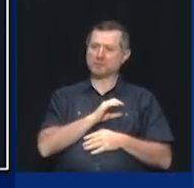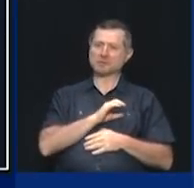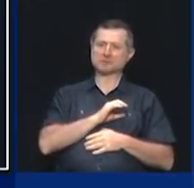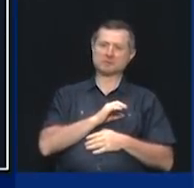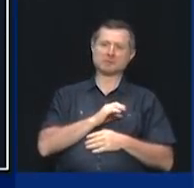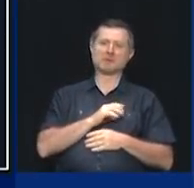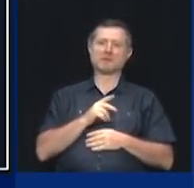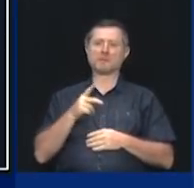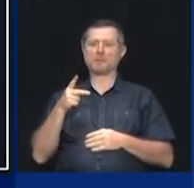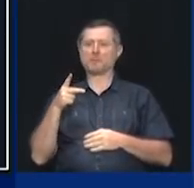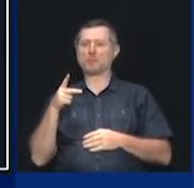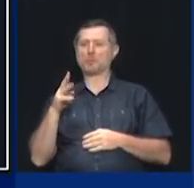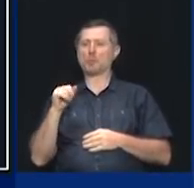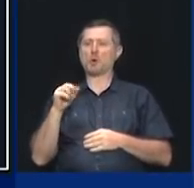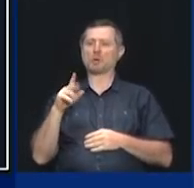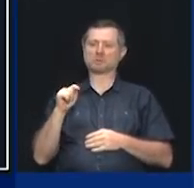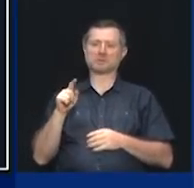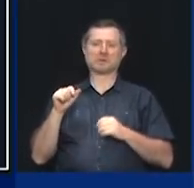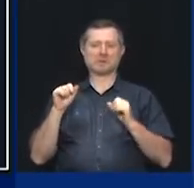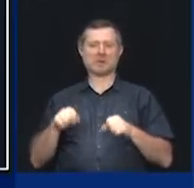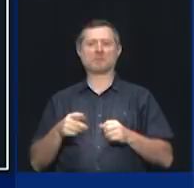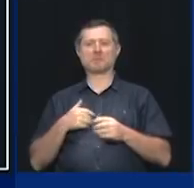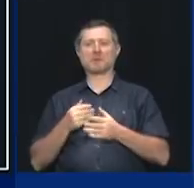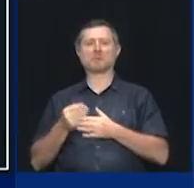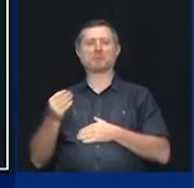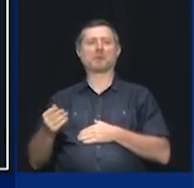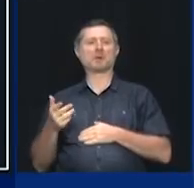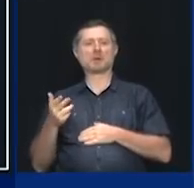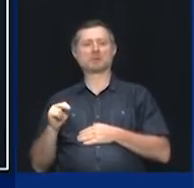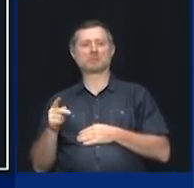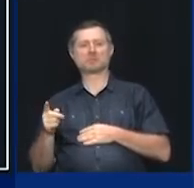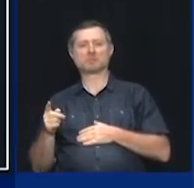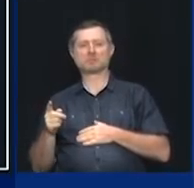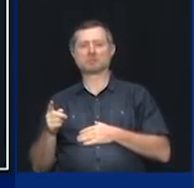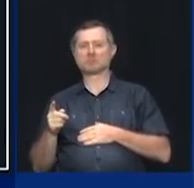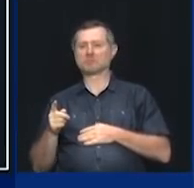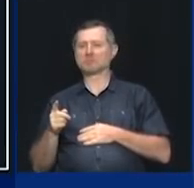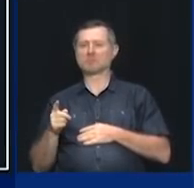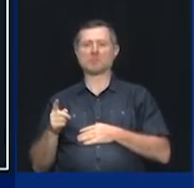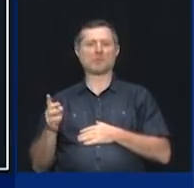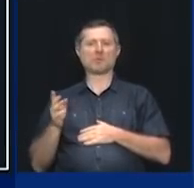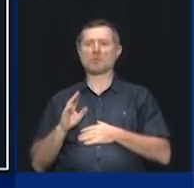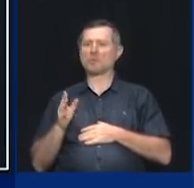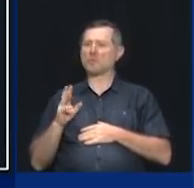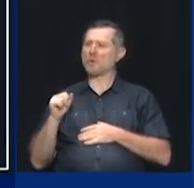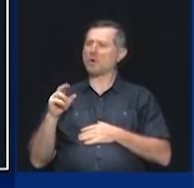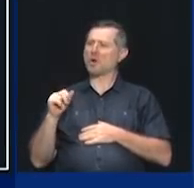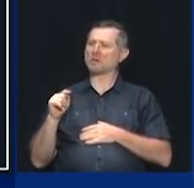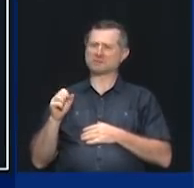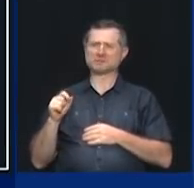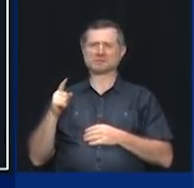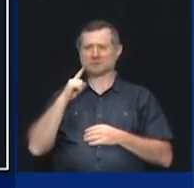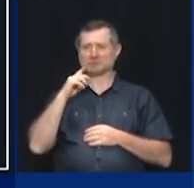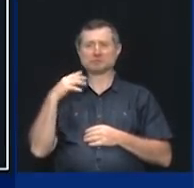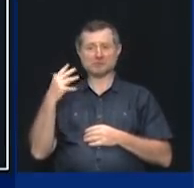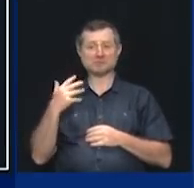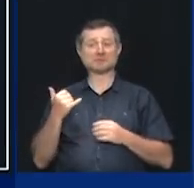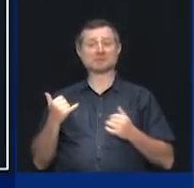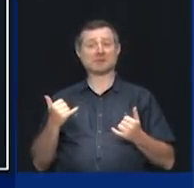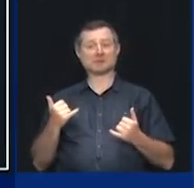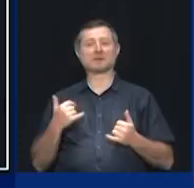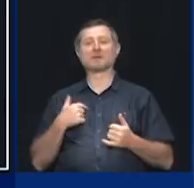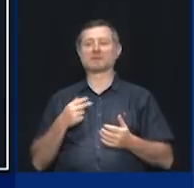gun. We said, that's crazy. And today I'm signing legislation